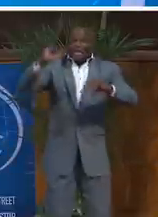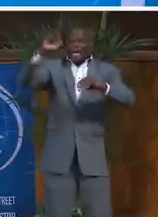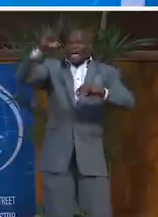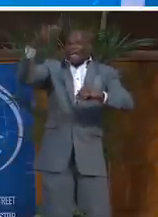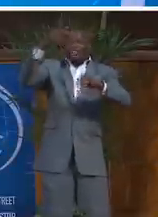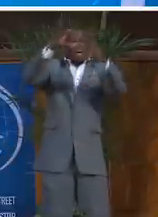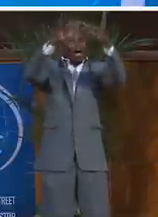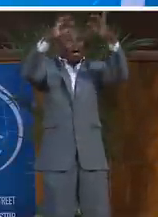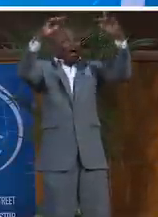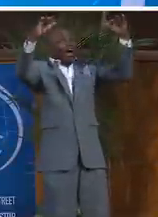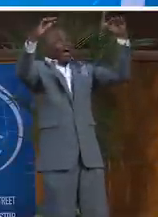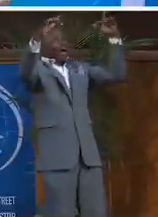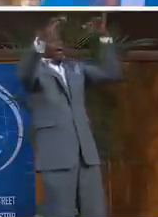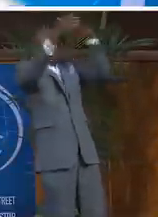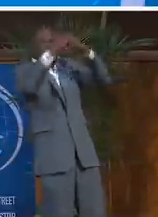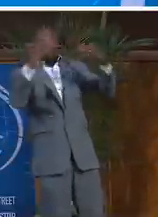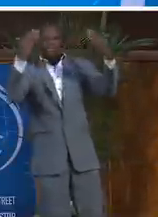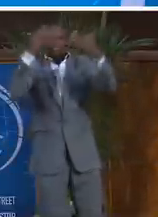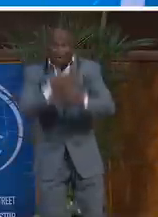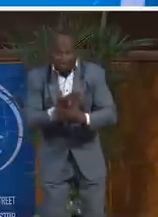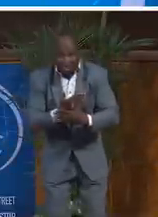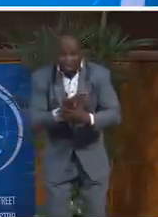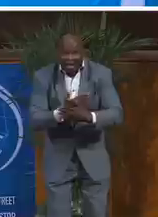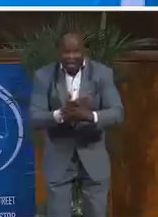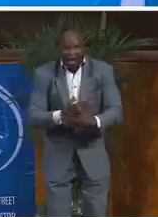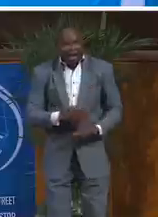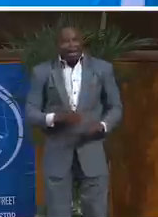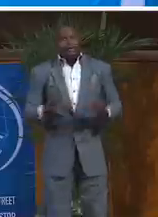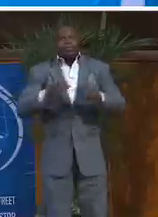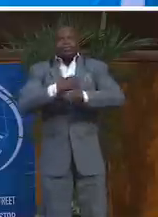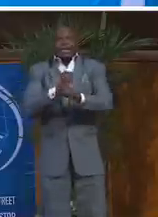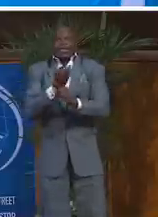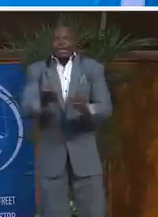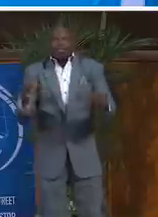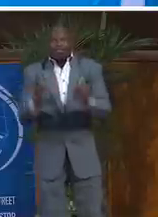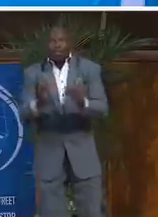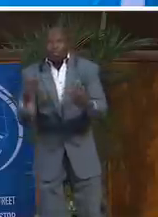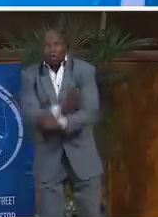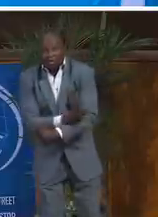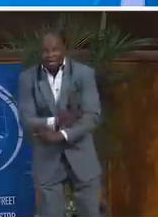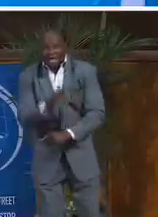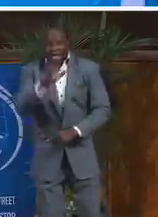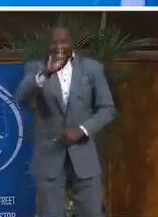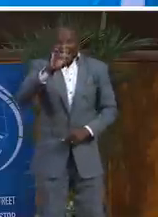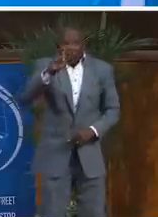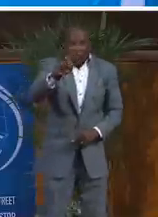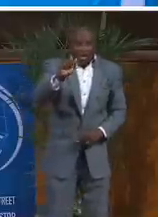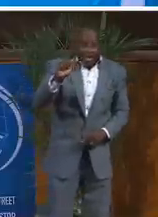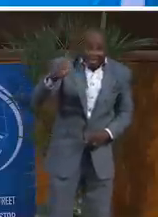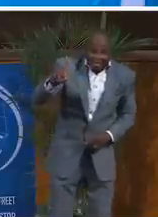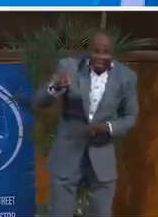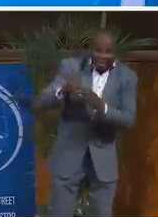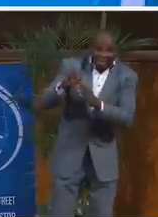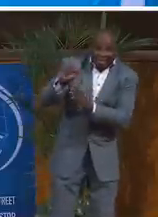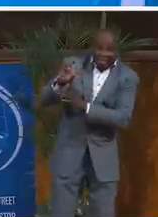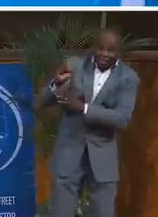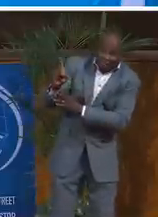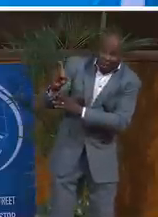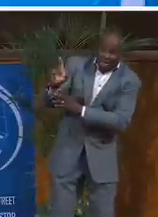land. And then, as if things couldn't get any worse, in 81 AD, teach Pastor Wesley, in